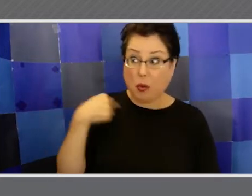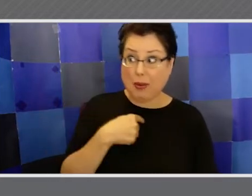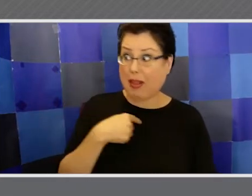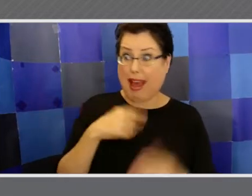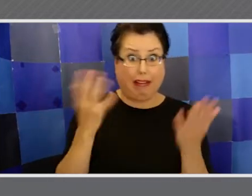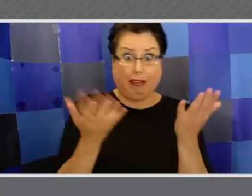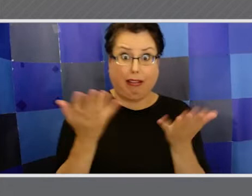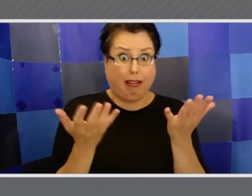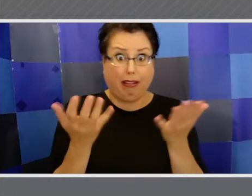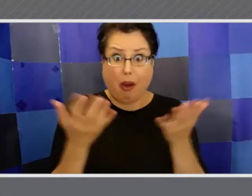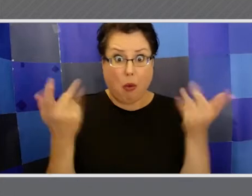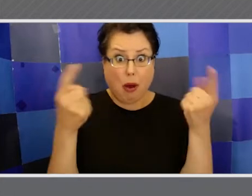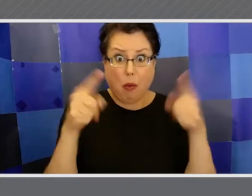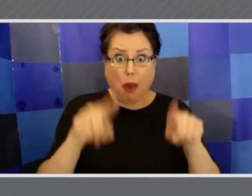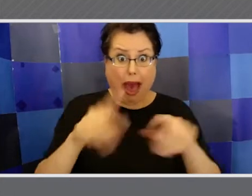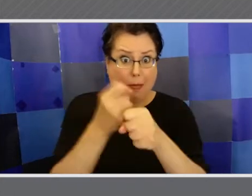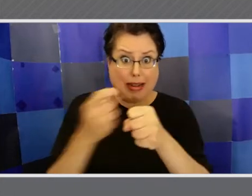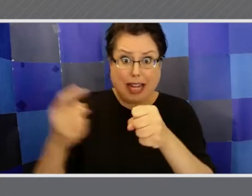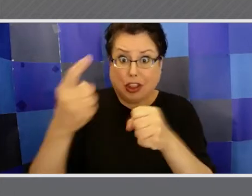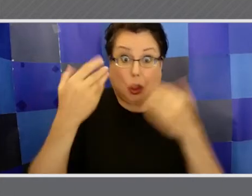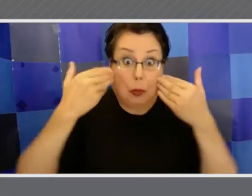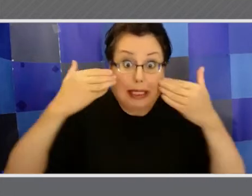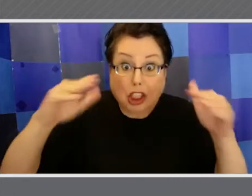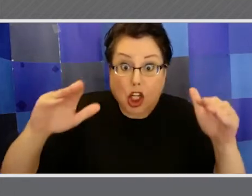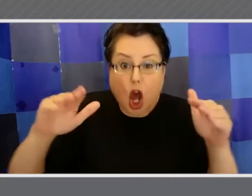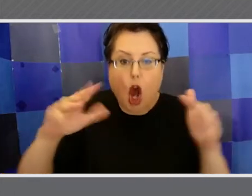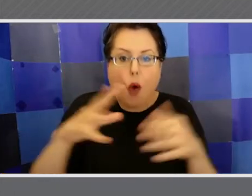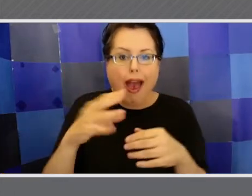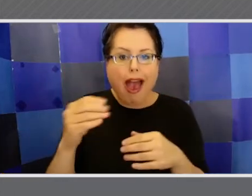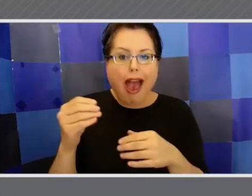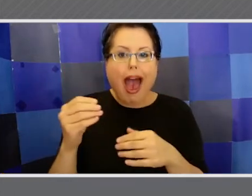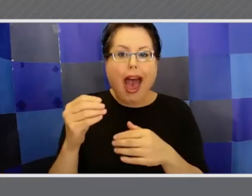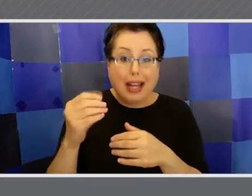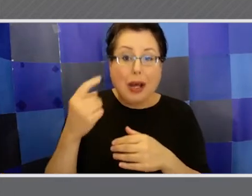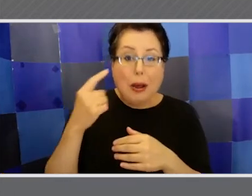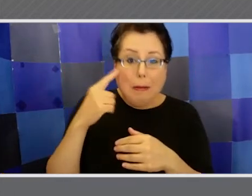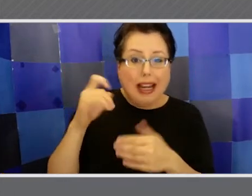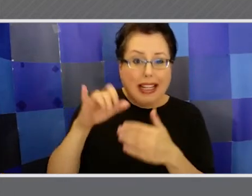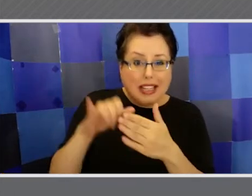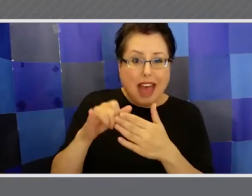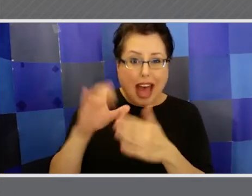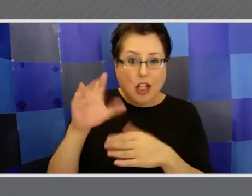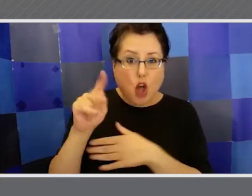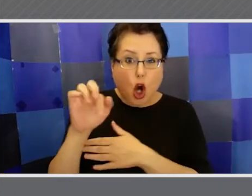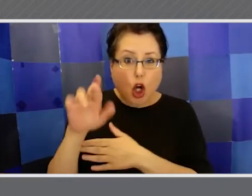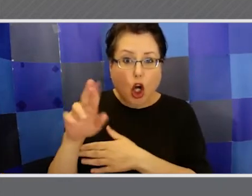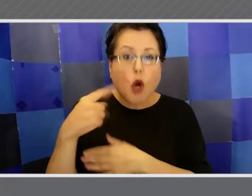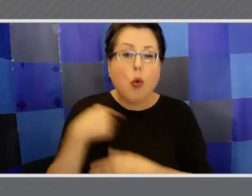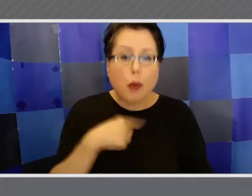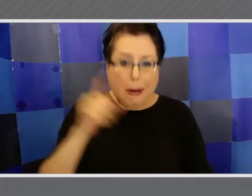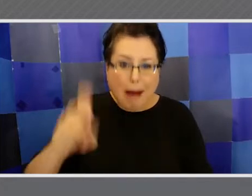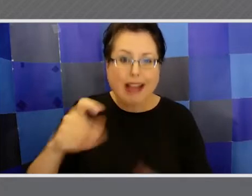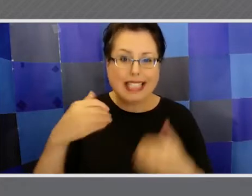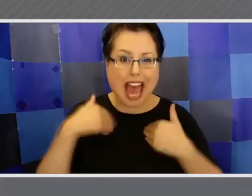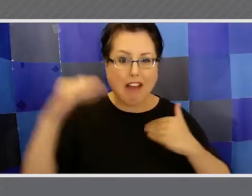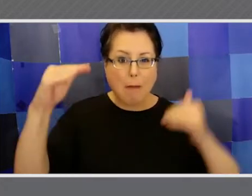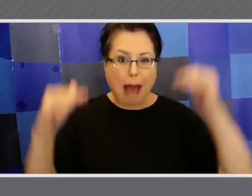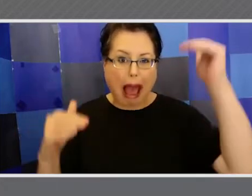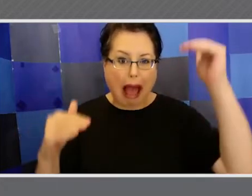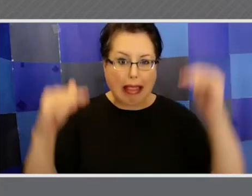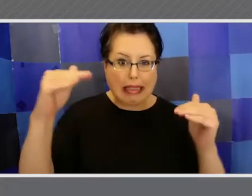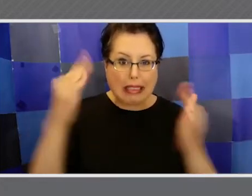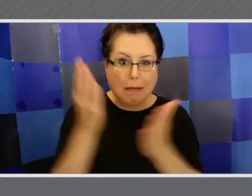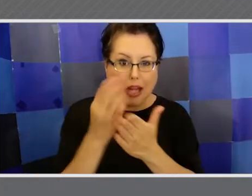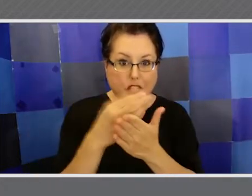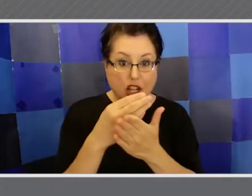look. And the flip side of the equation is, per the Home Rule Charter, we have to have a balanced budget. So expenditures must be less